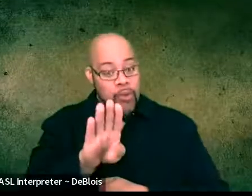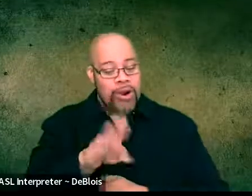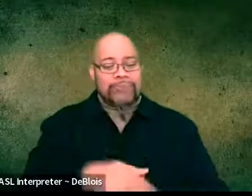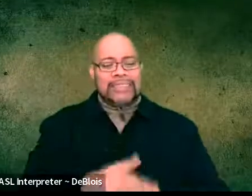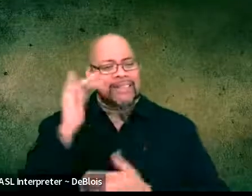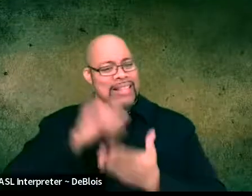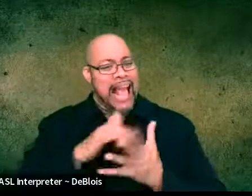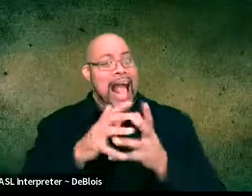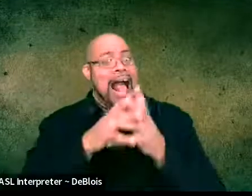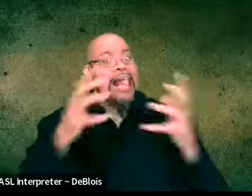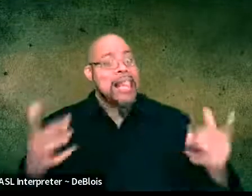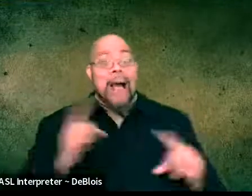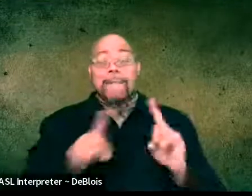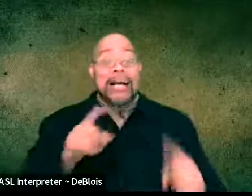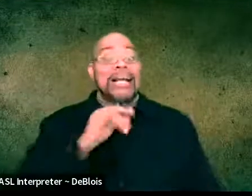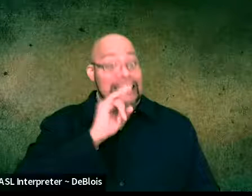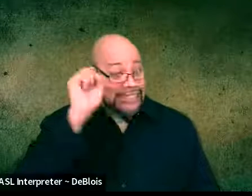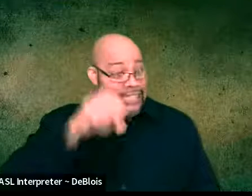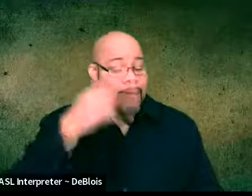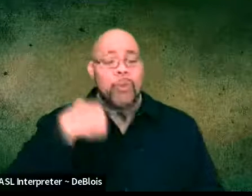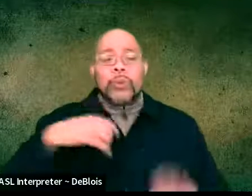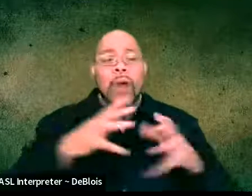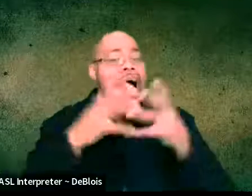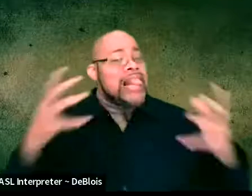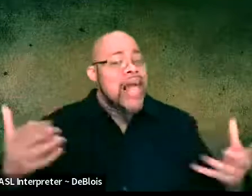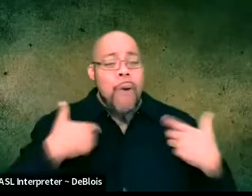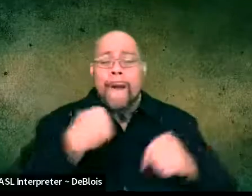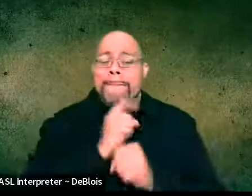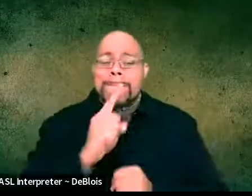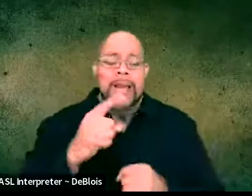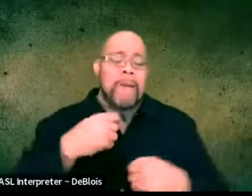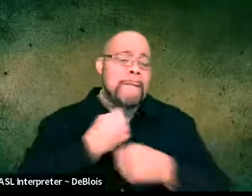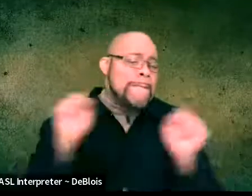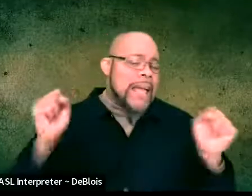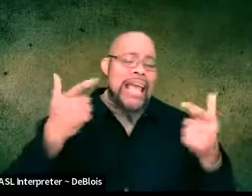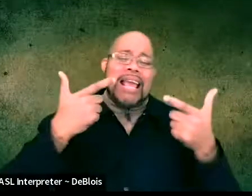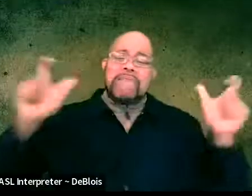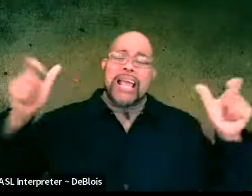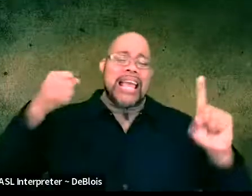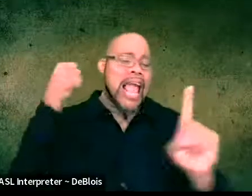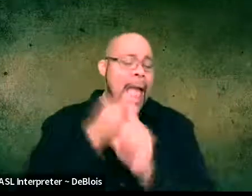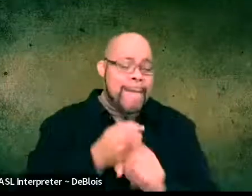seems like a lot, but it is because we're doing a lot. We want to make a huge impact.